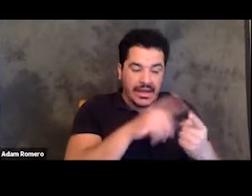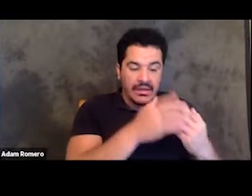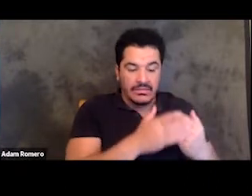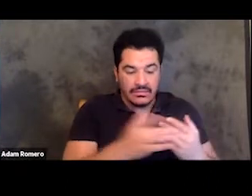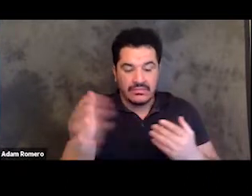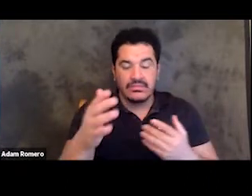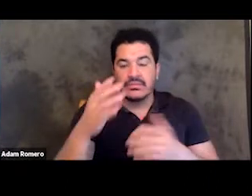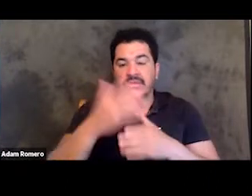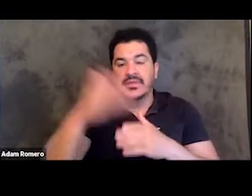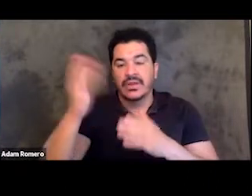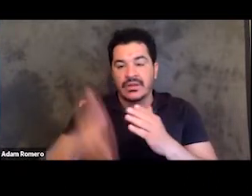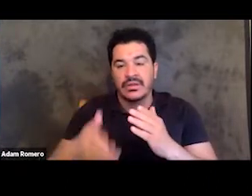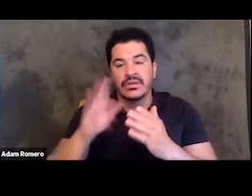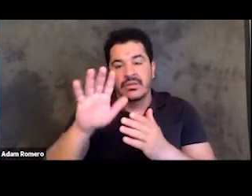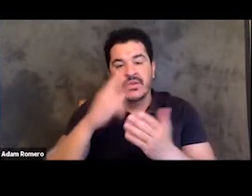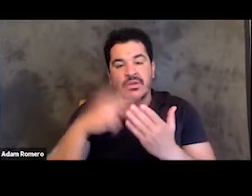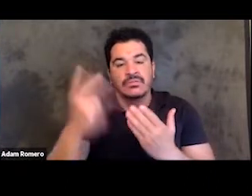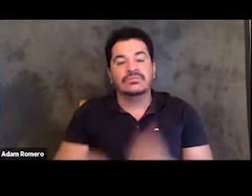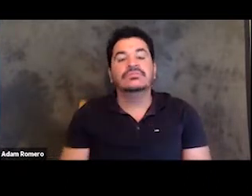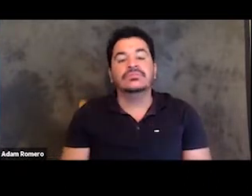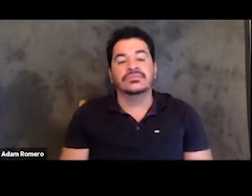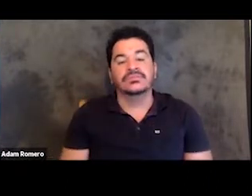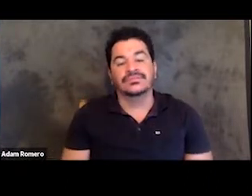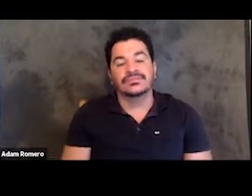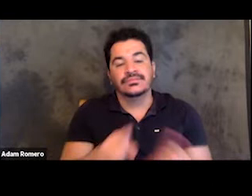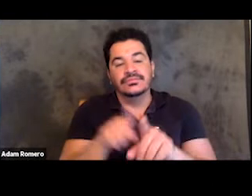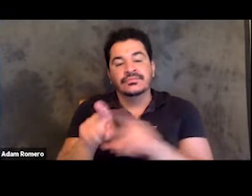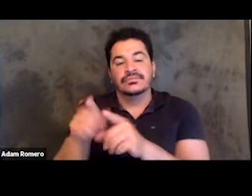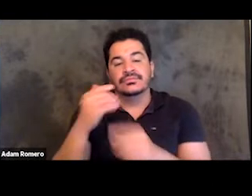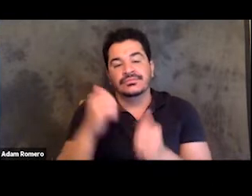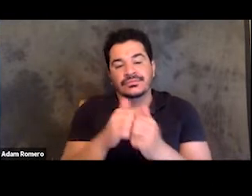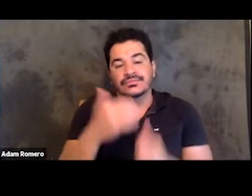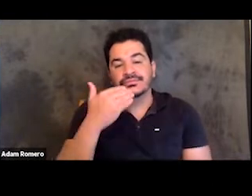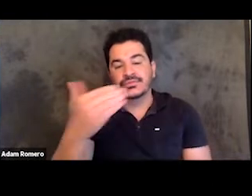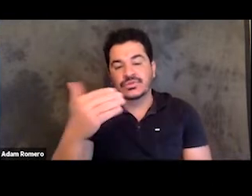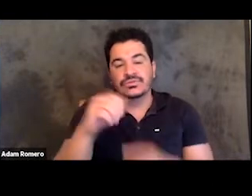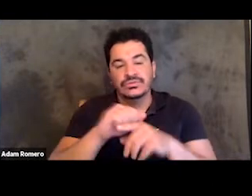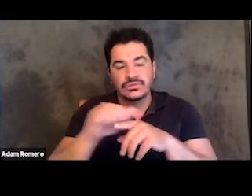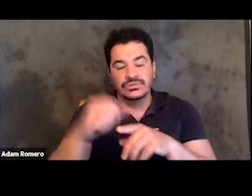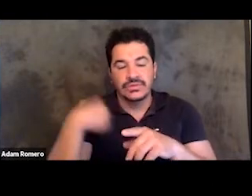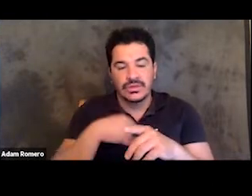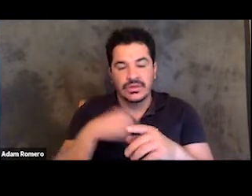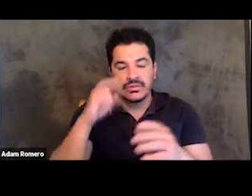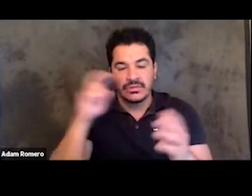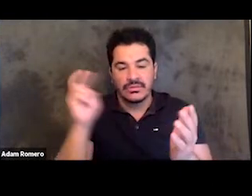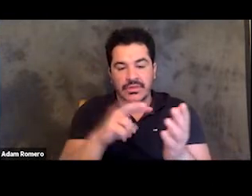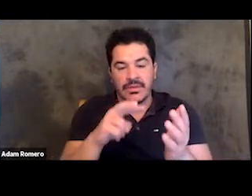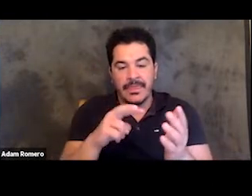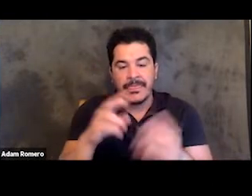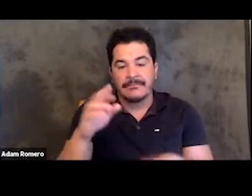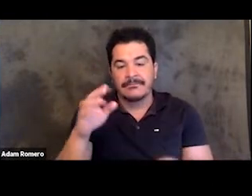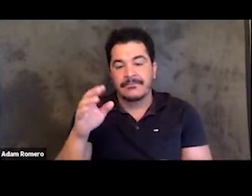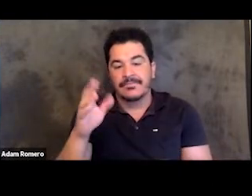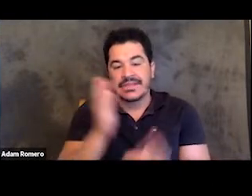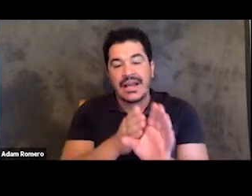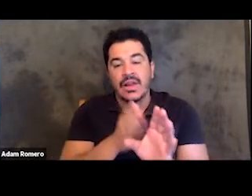We also, within the good practice, we point to psychological first aid and some tools that can be